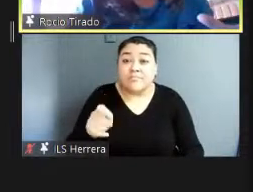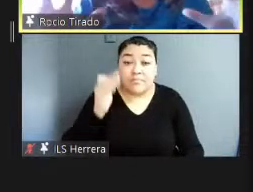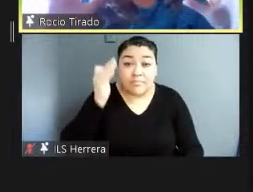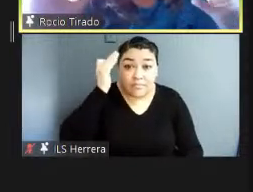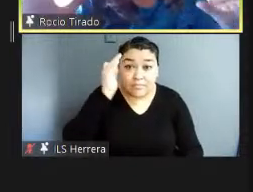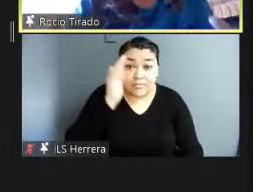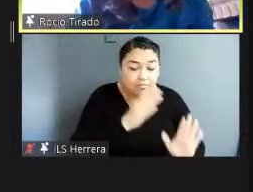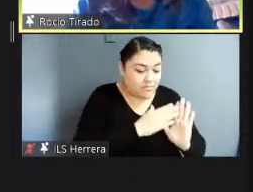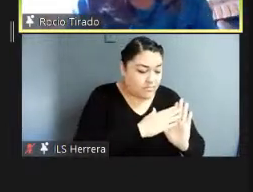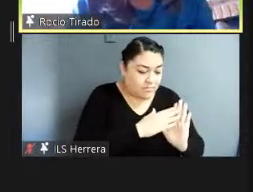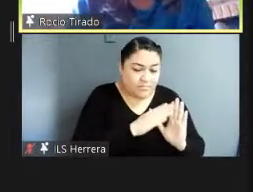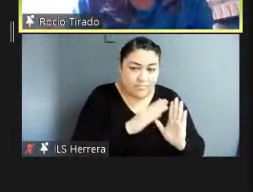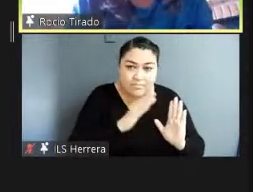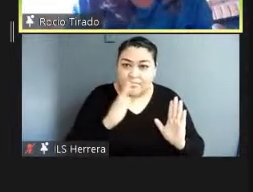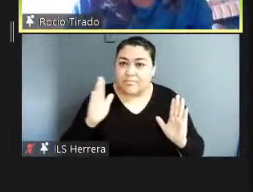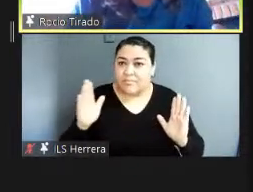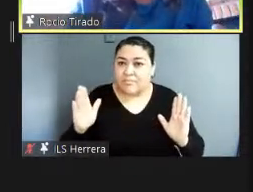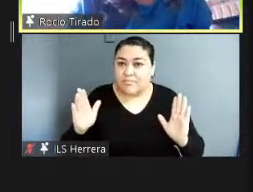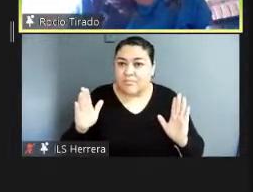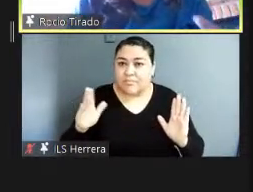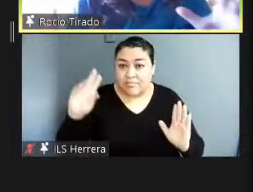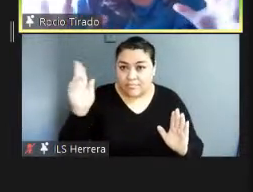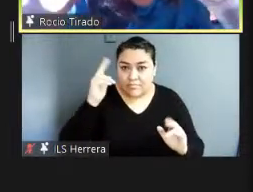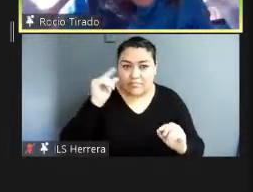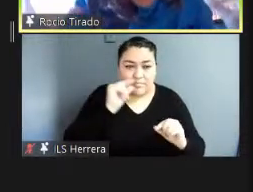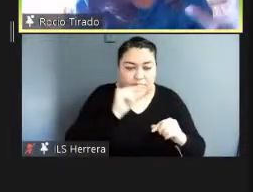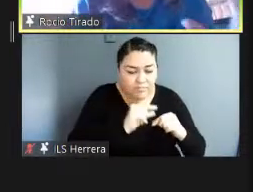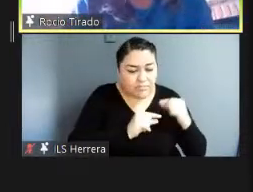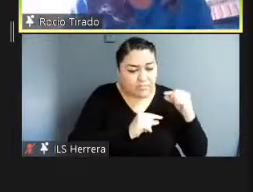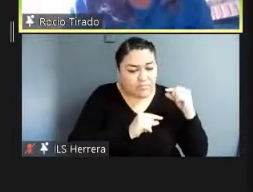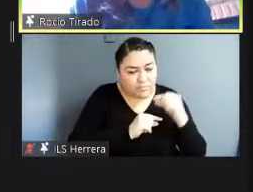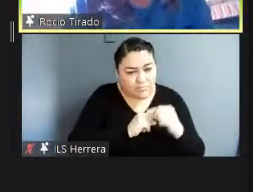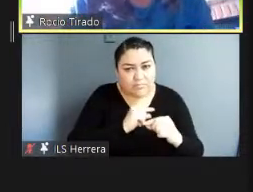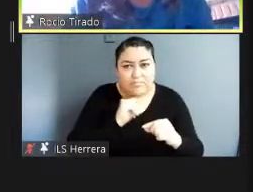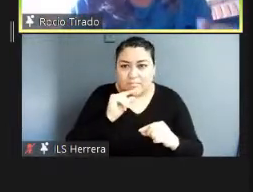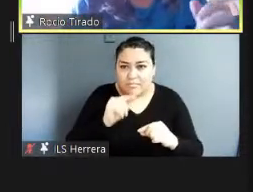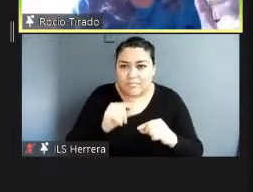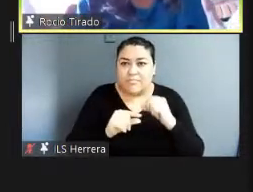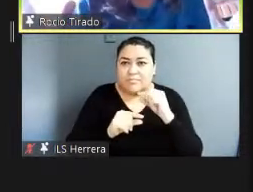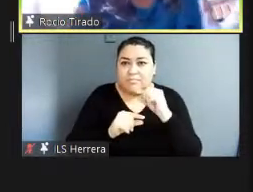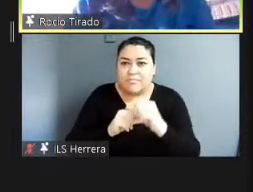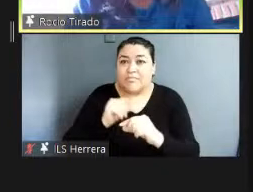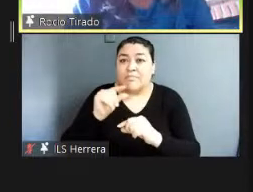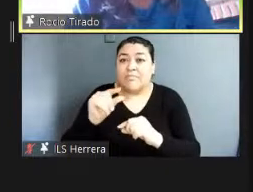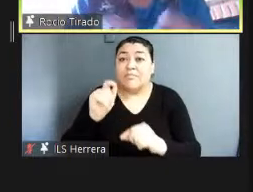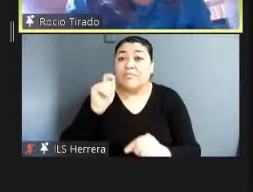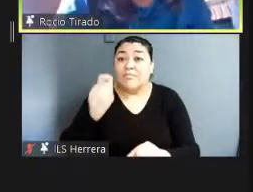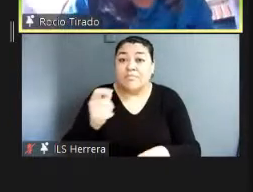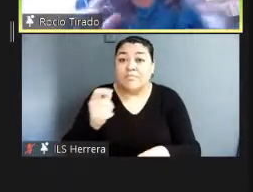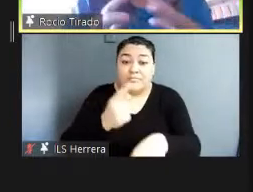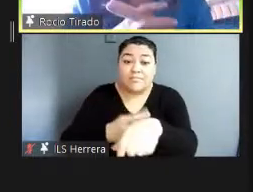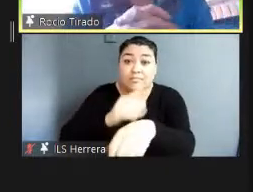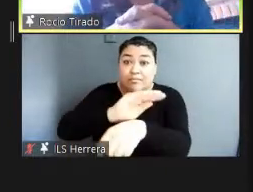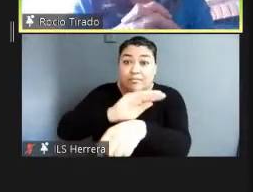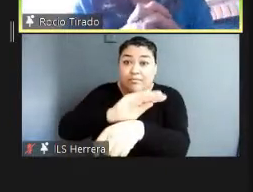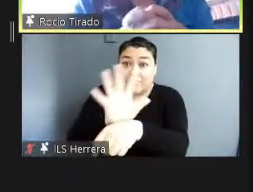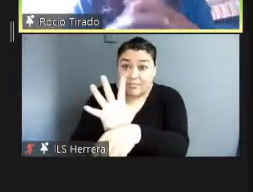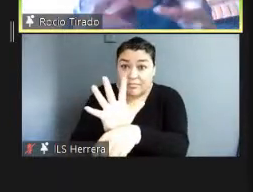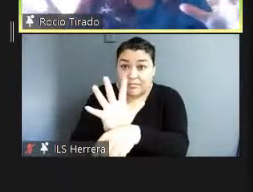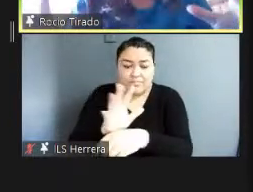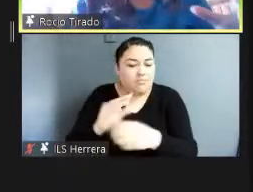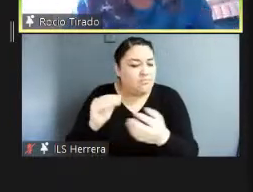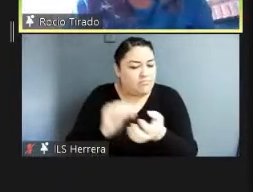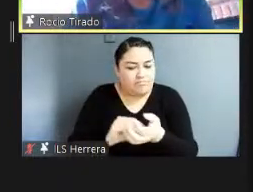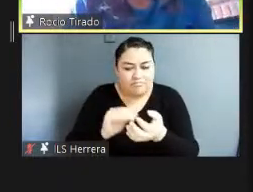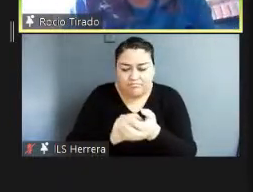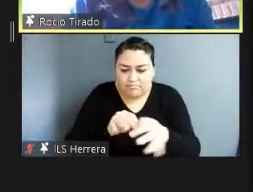curriculum update. This is a timeline showing how the medical school has approached each of these steps.